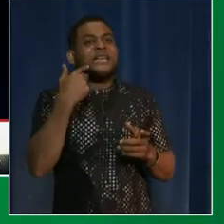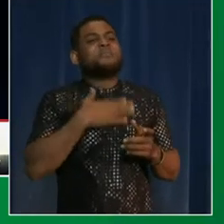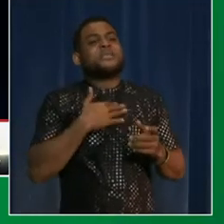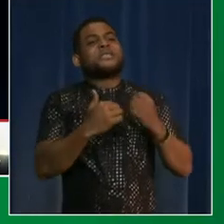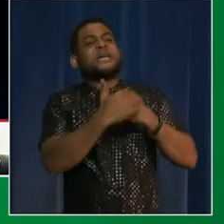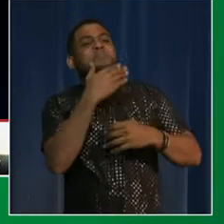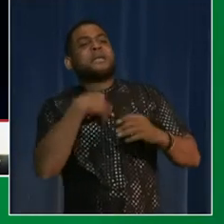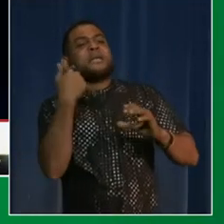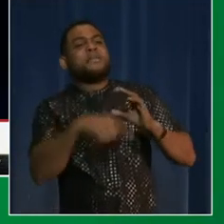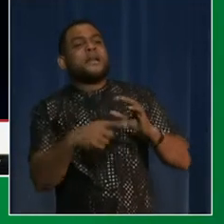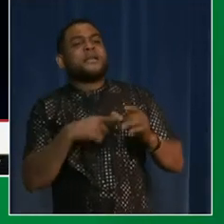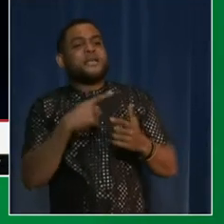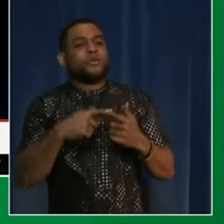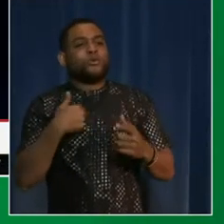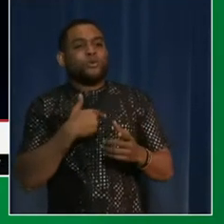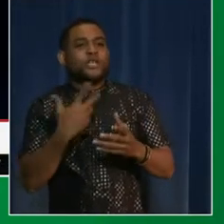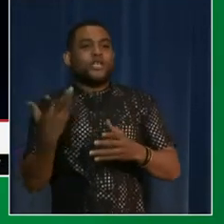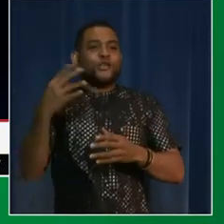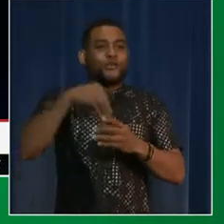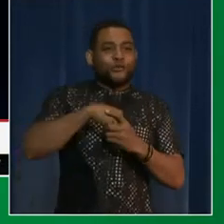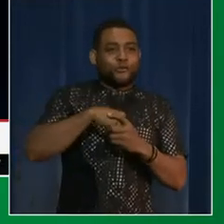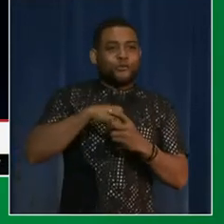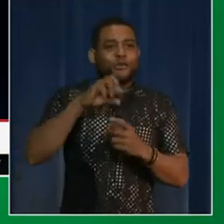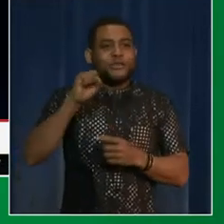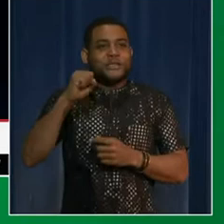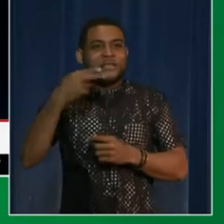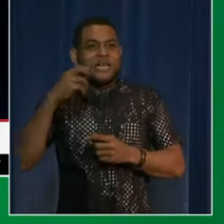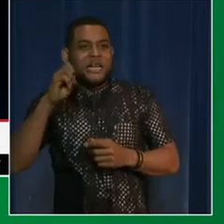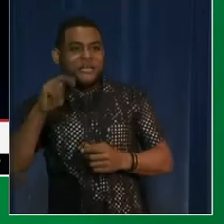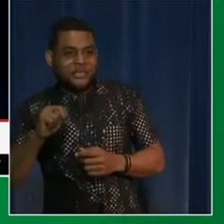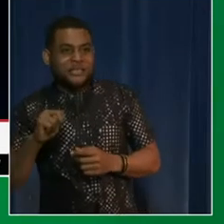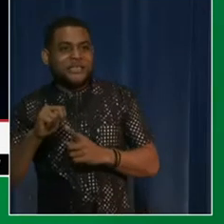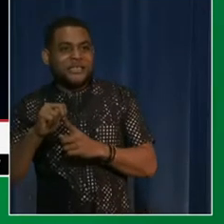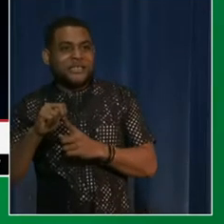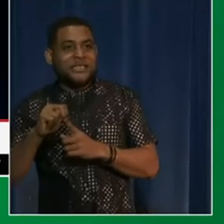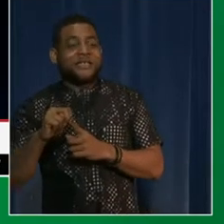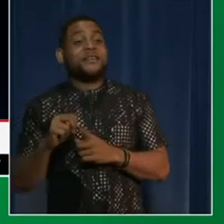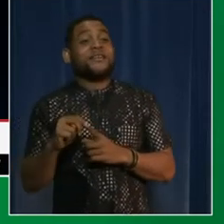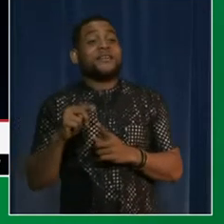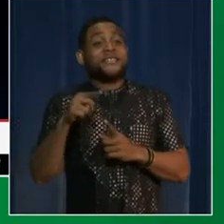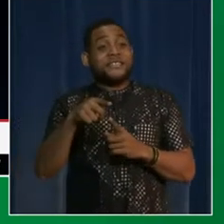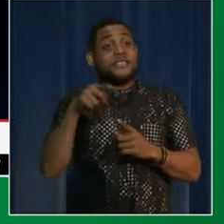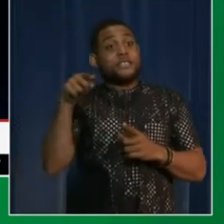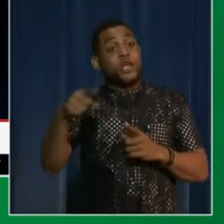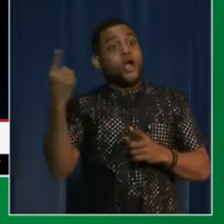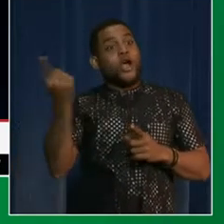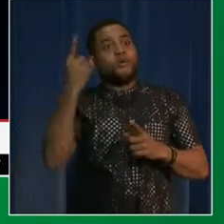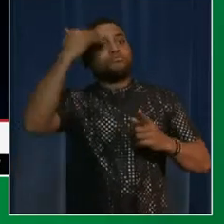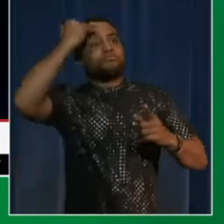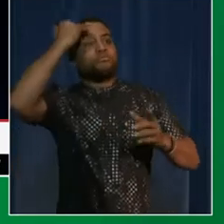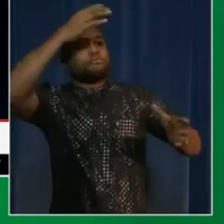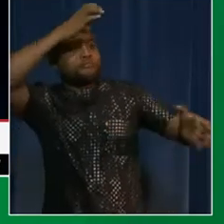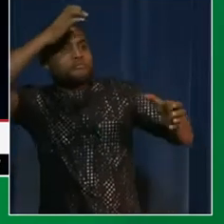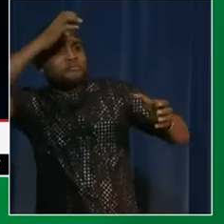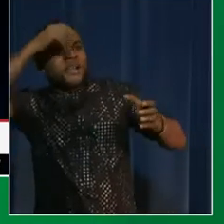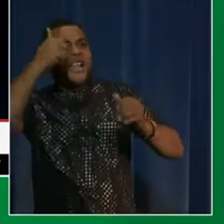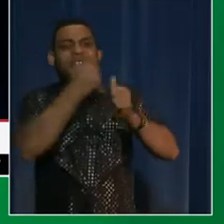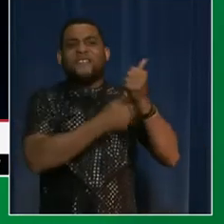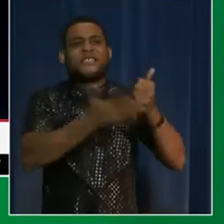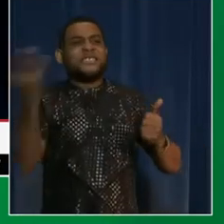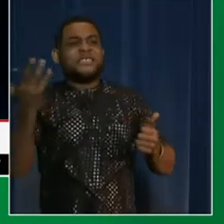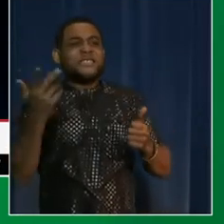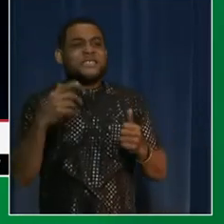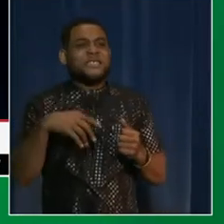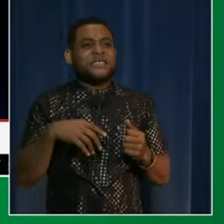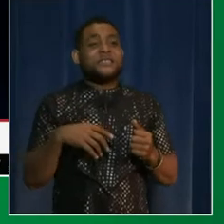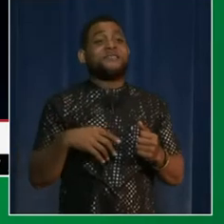I'll loop in Sharon. So Sharon Carney's here. Let's give her a round of applause for helping us get through today. Natalia is standing on the side